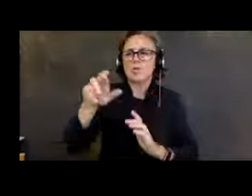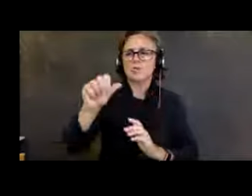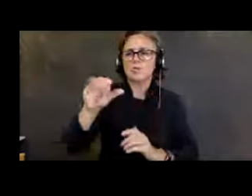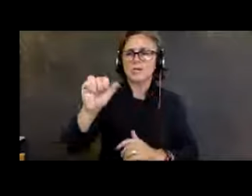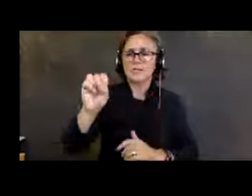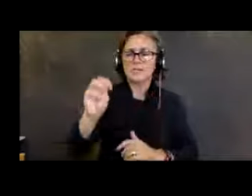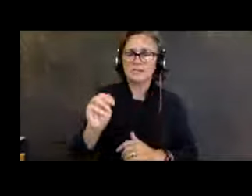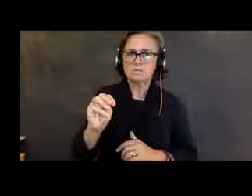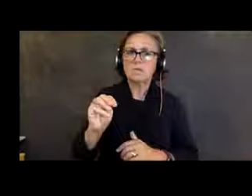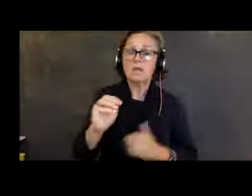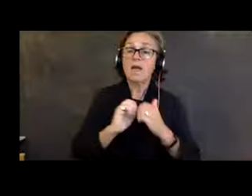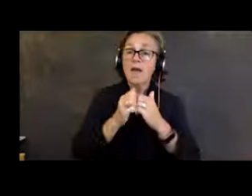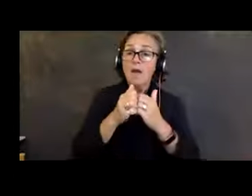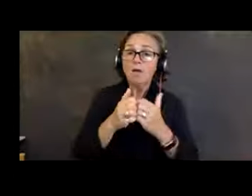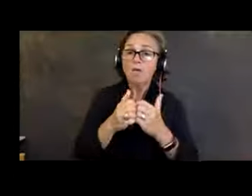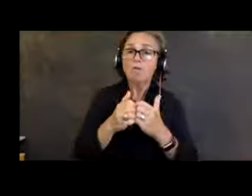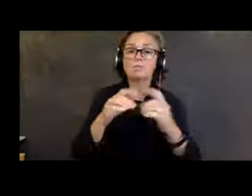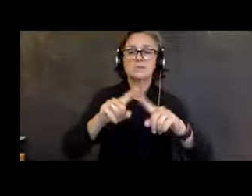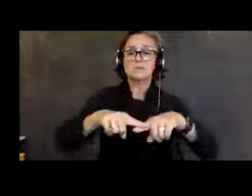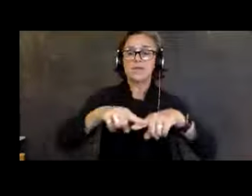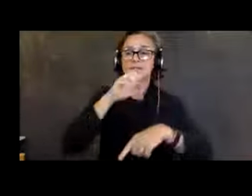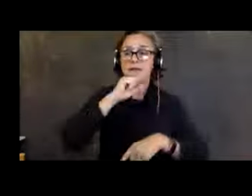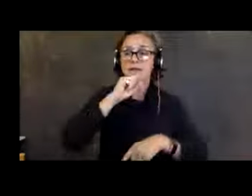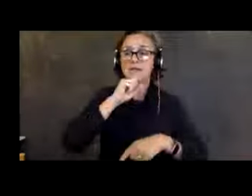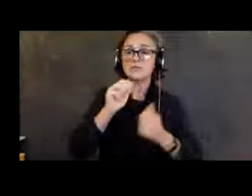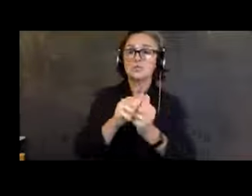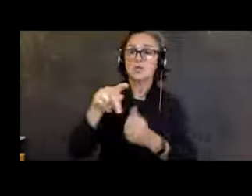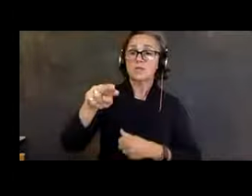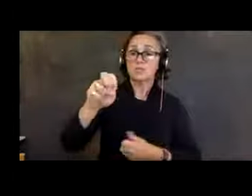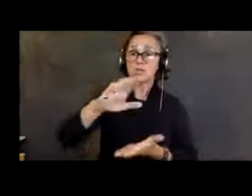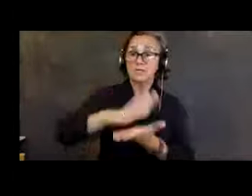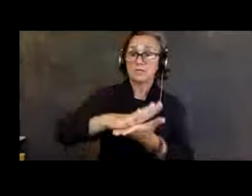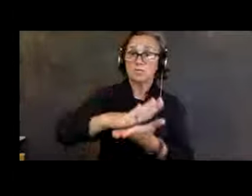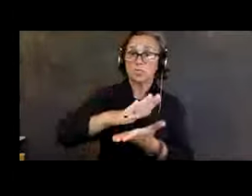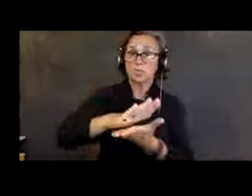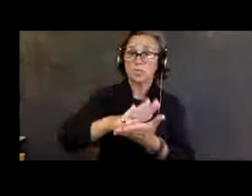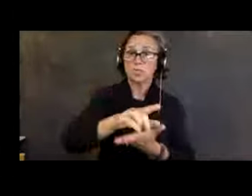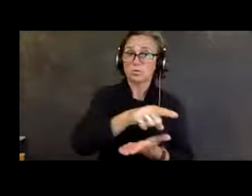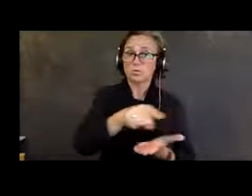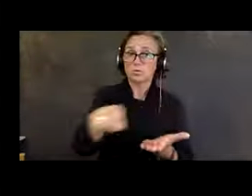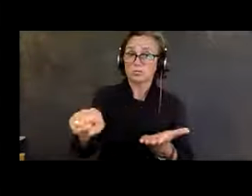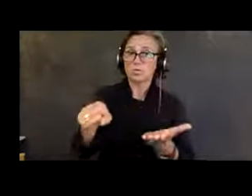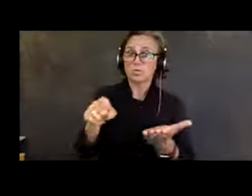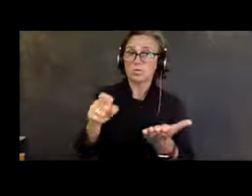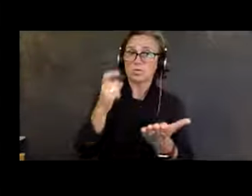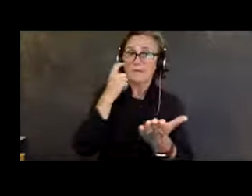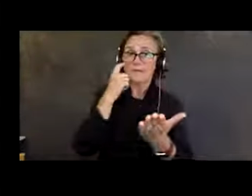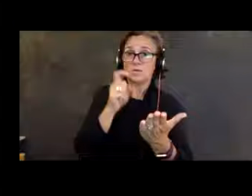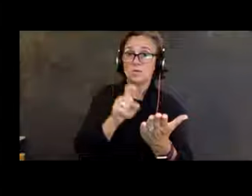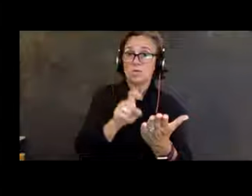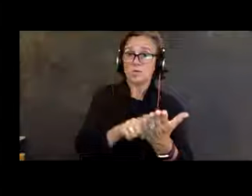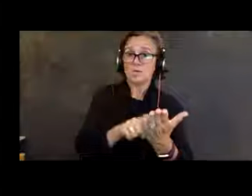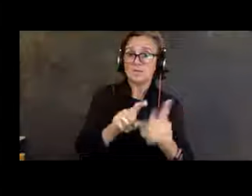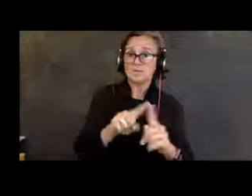preschoolers, if they notice a difference, they might say that, oh, that little girl or that little boy